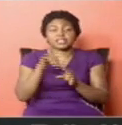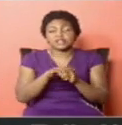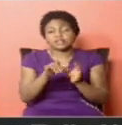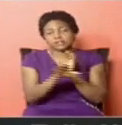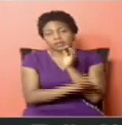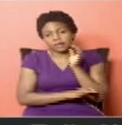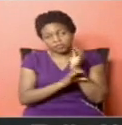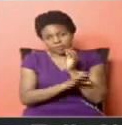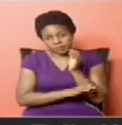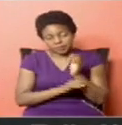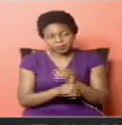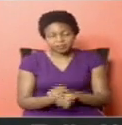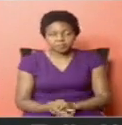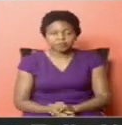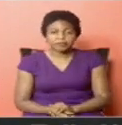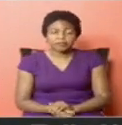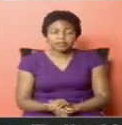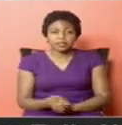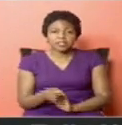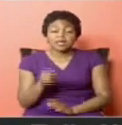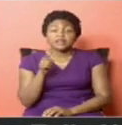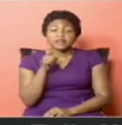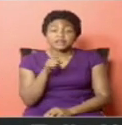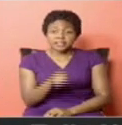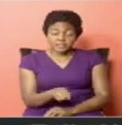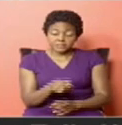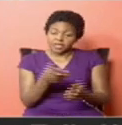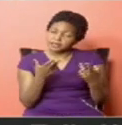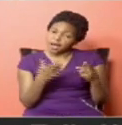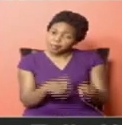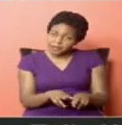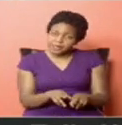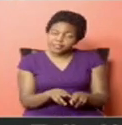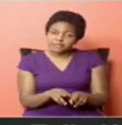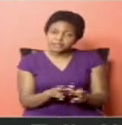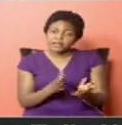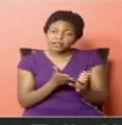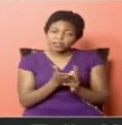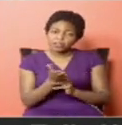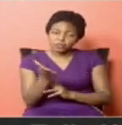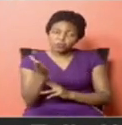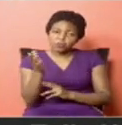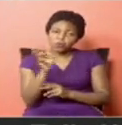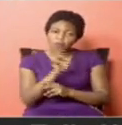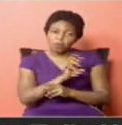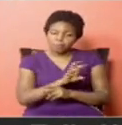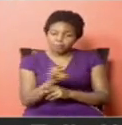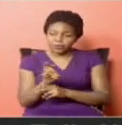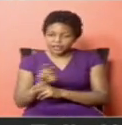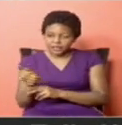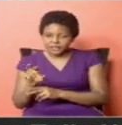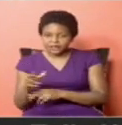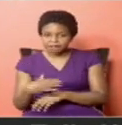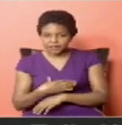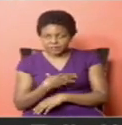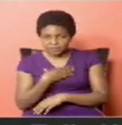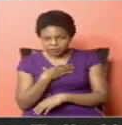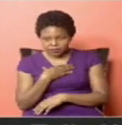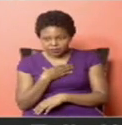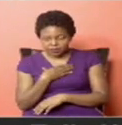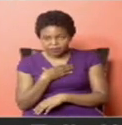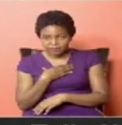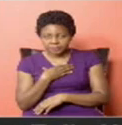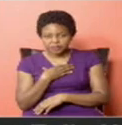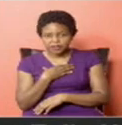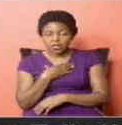country. This has been done through monitoring visits